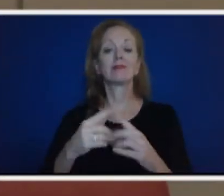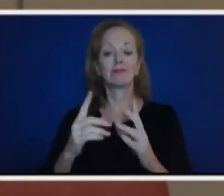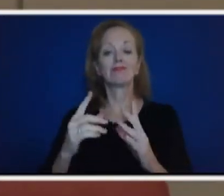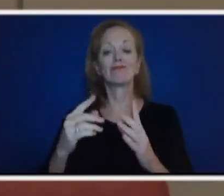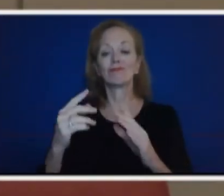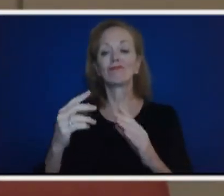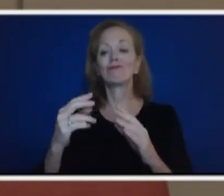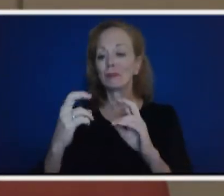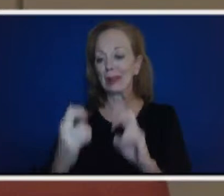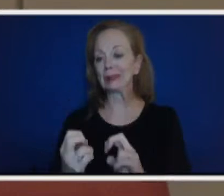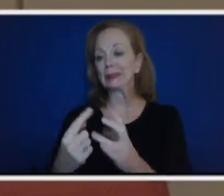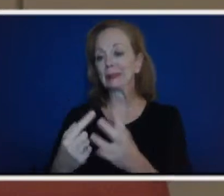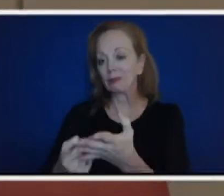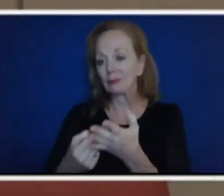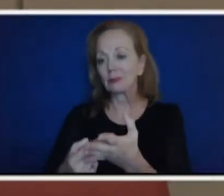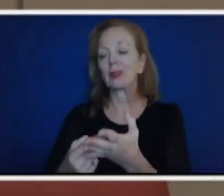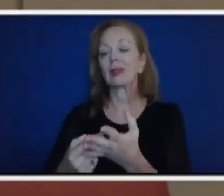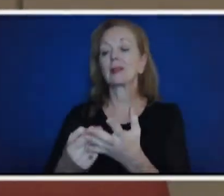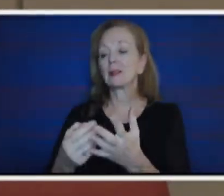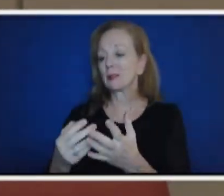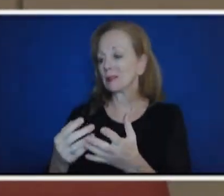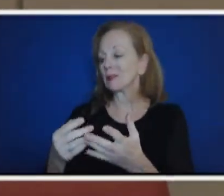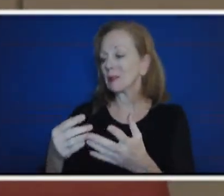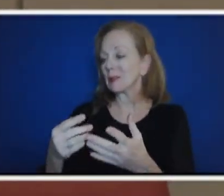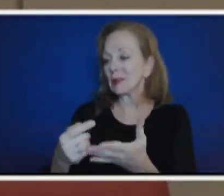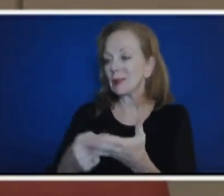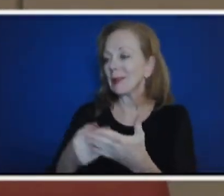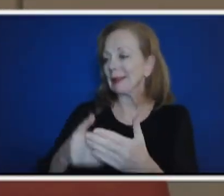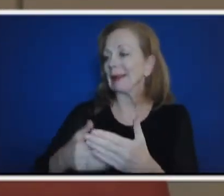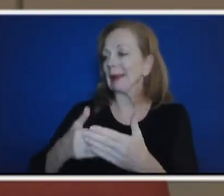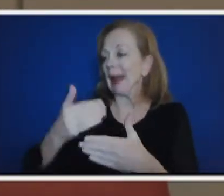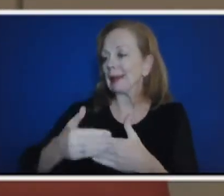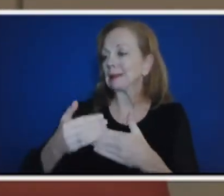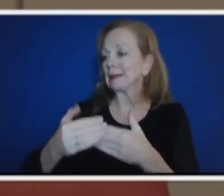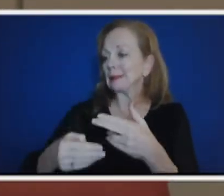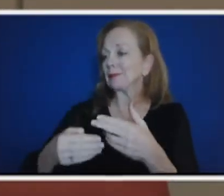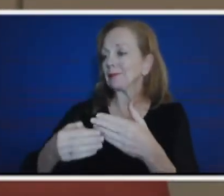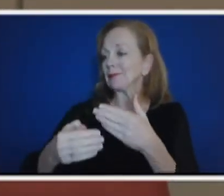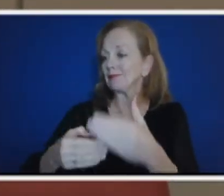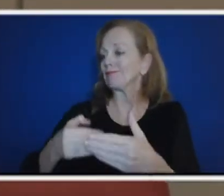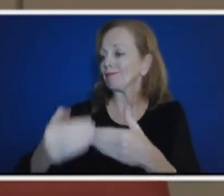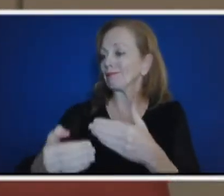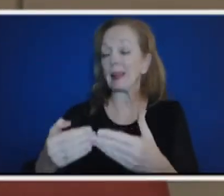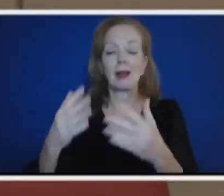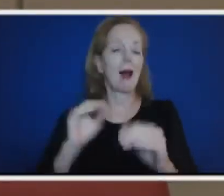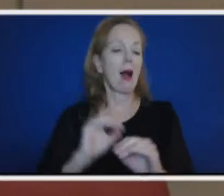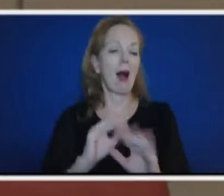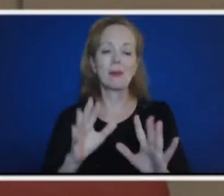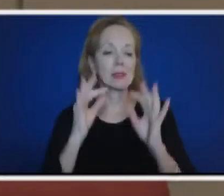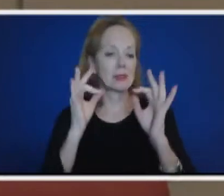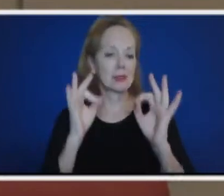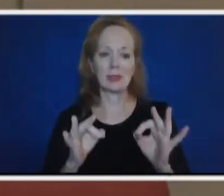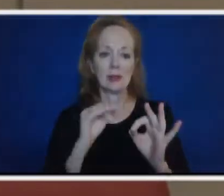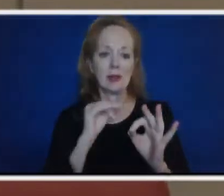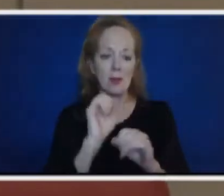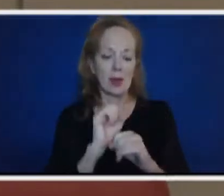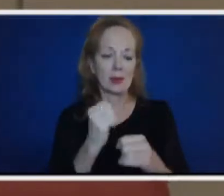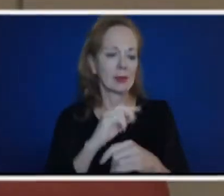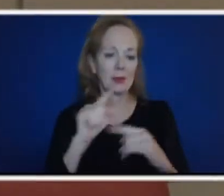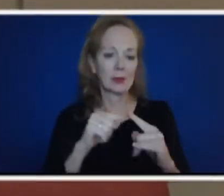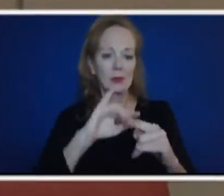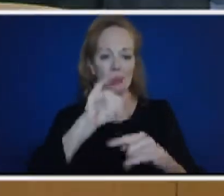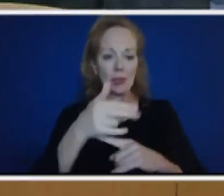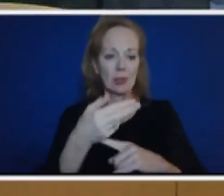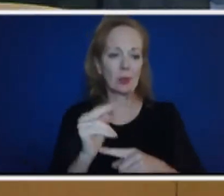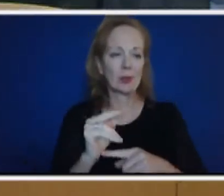of find out next steps. Obviously, a decision won't be made until January, hopefully. January